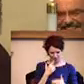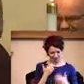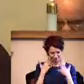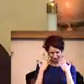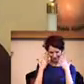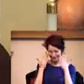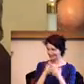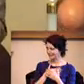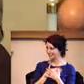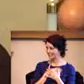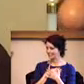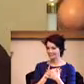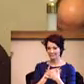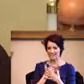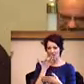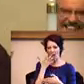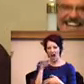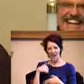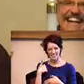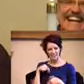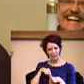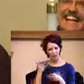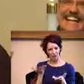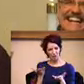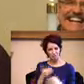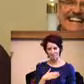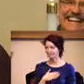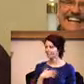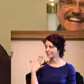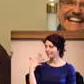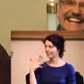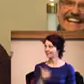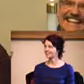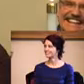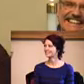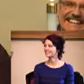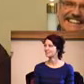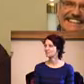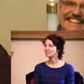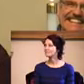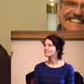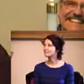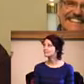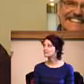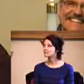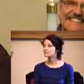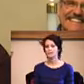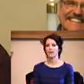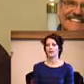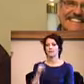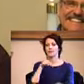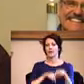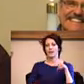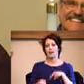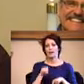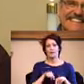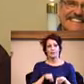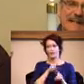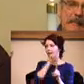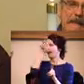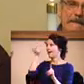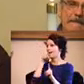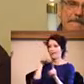God it's hot in here let's get okay let's get back to the sermon let's get down into